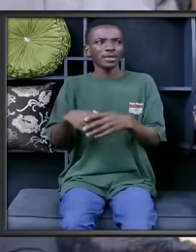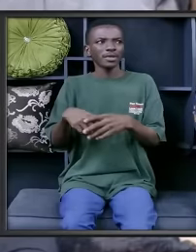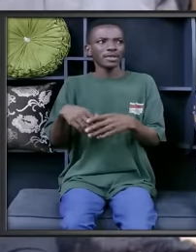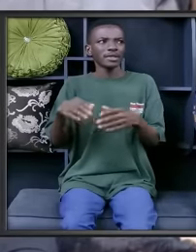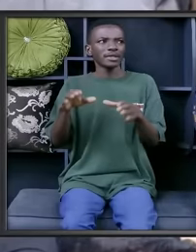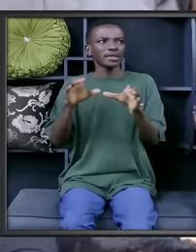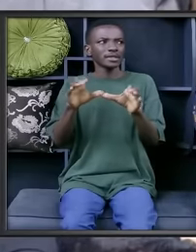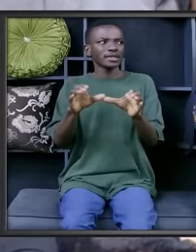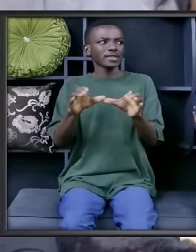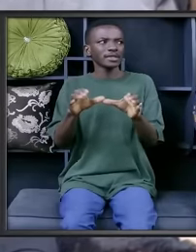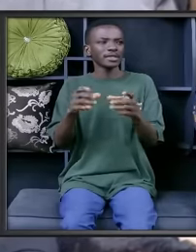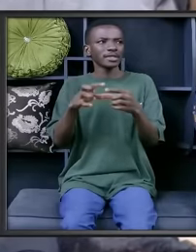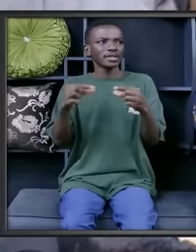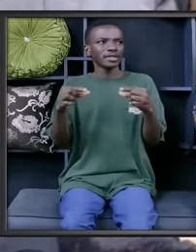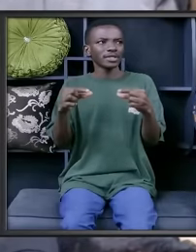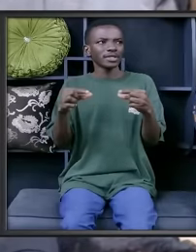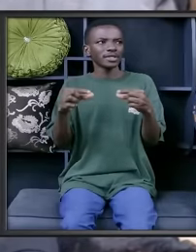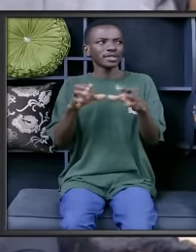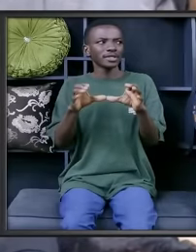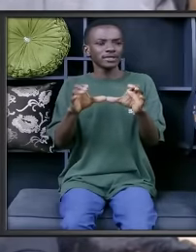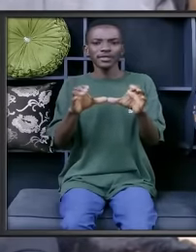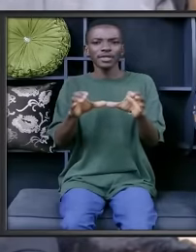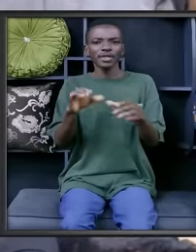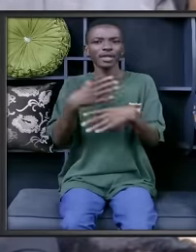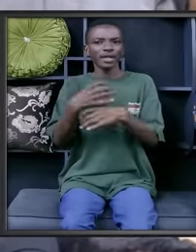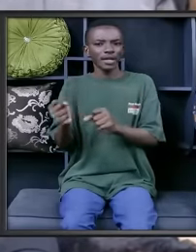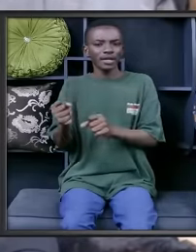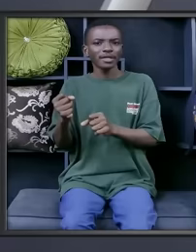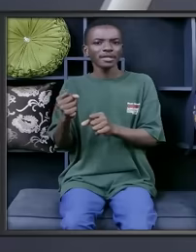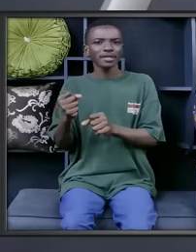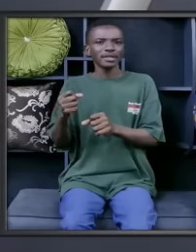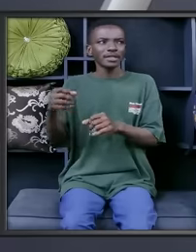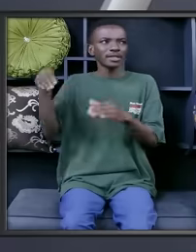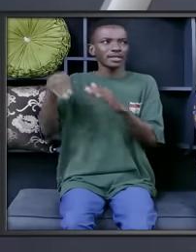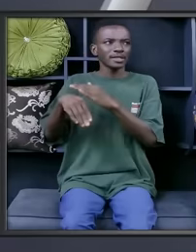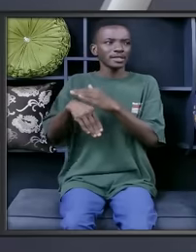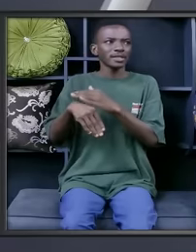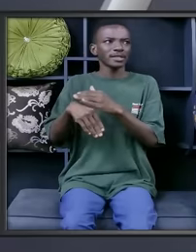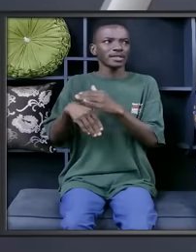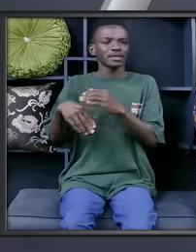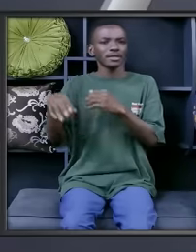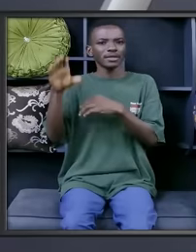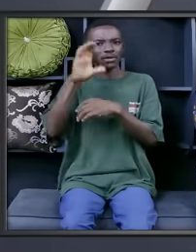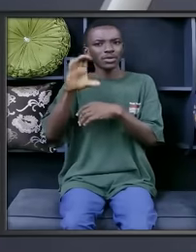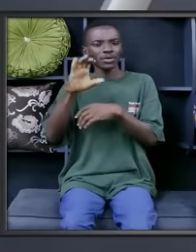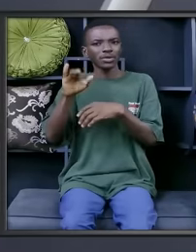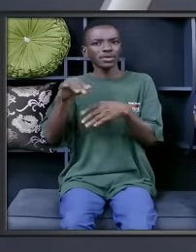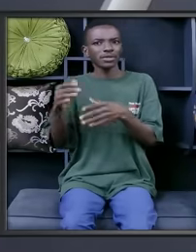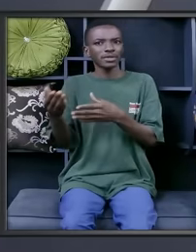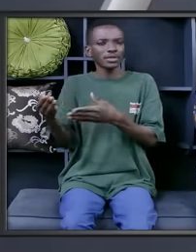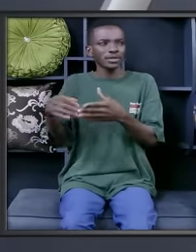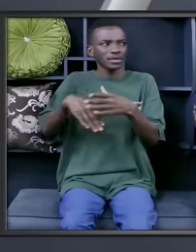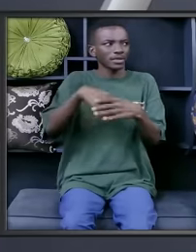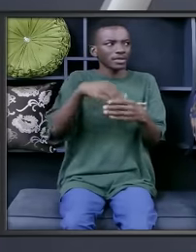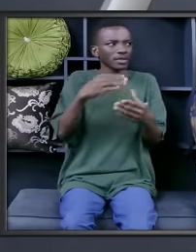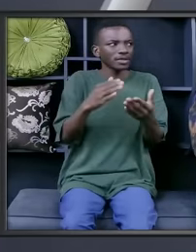certificate. My degree certificate and other certificates where I get there for that compound, because I don't watch how they treat me. I can't come out